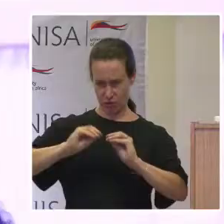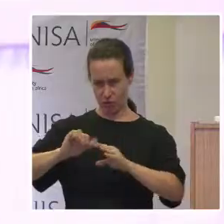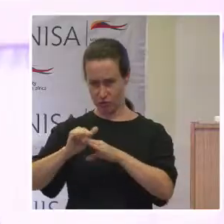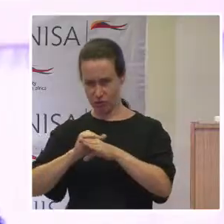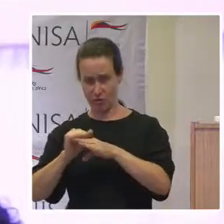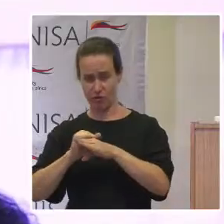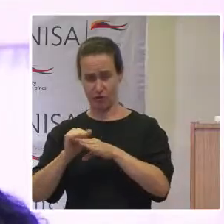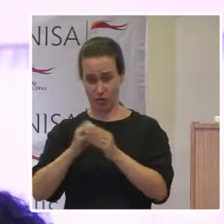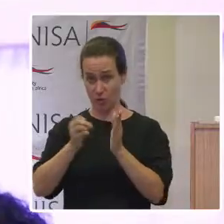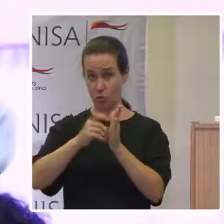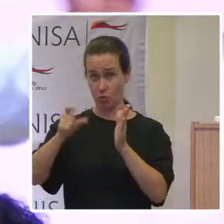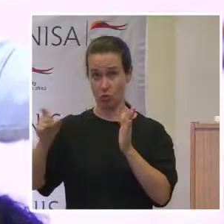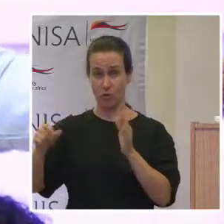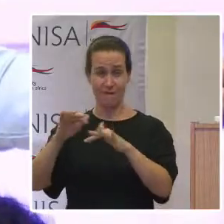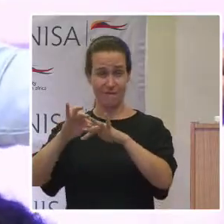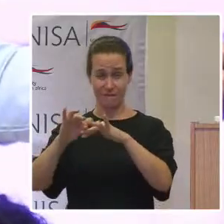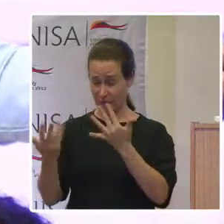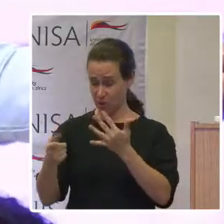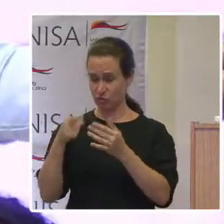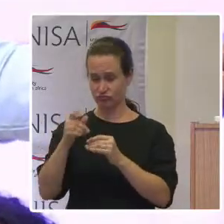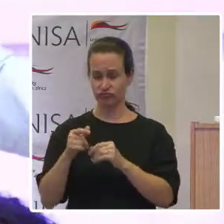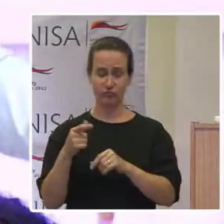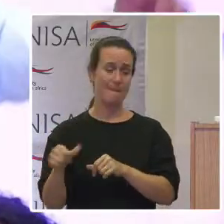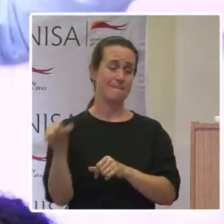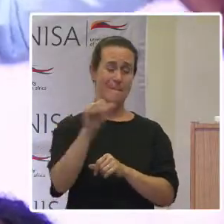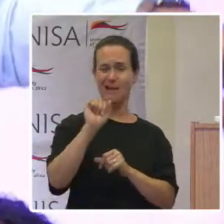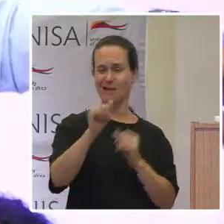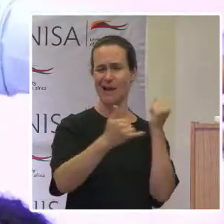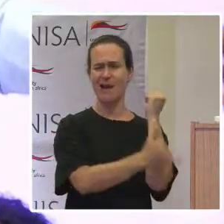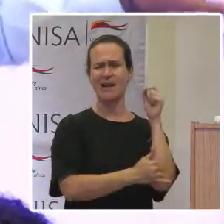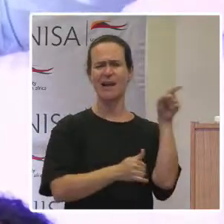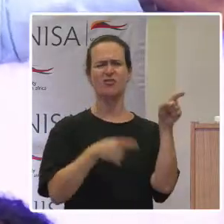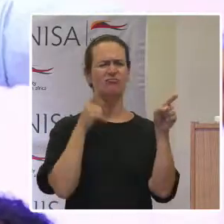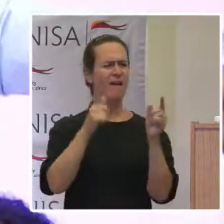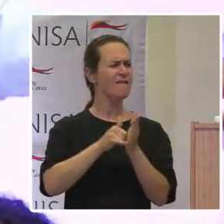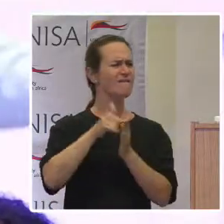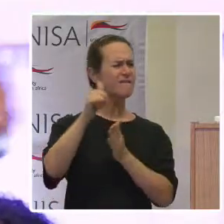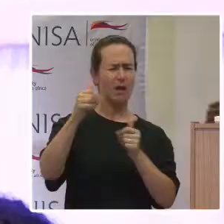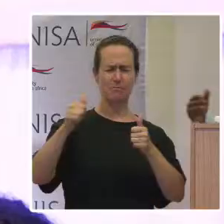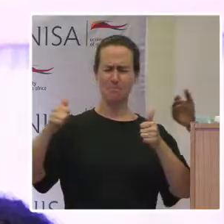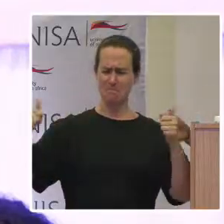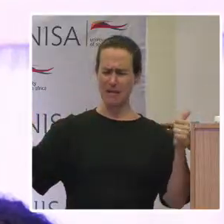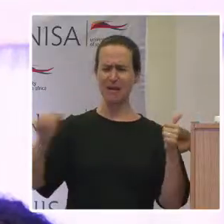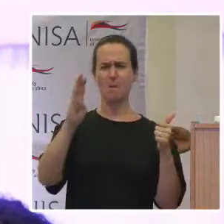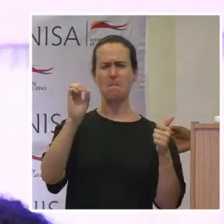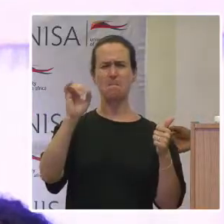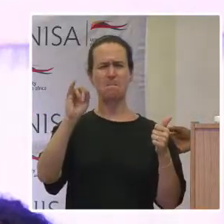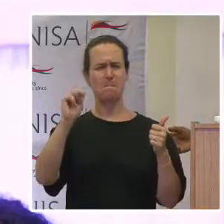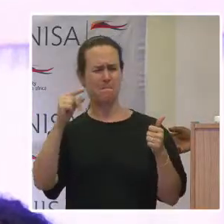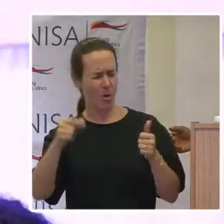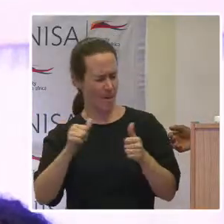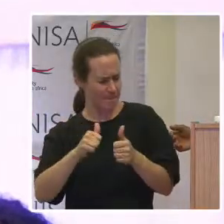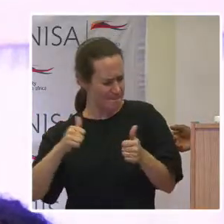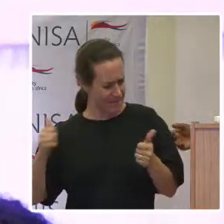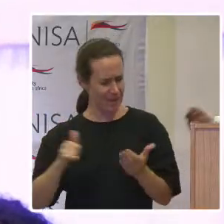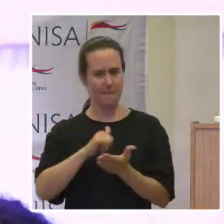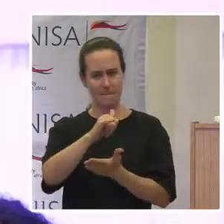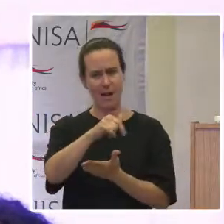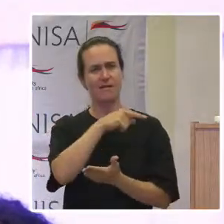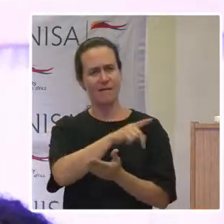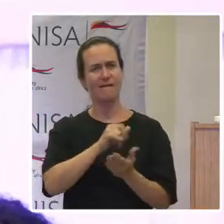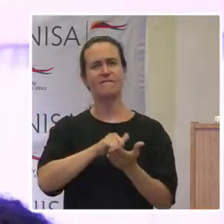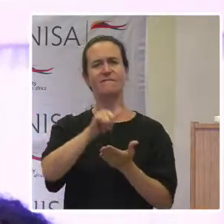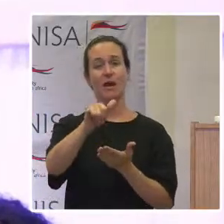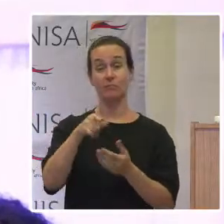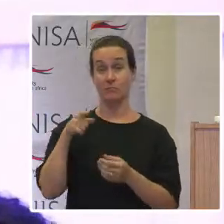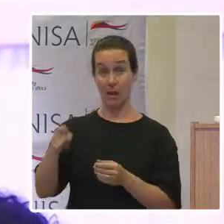who graduated and went to their countries and they were flying Boeings and Airbuses and big aeroplanes. And the